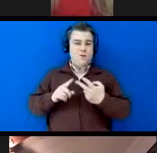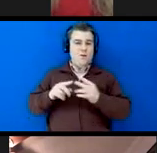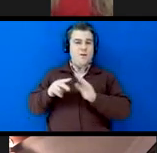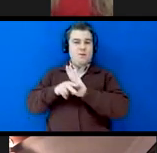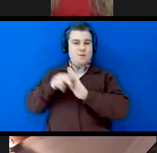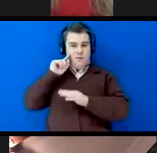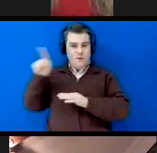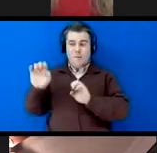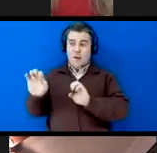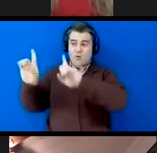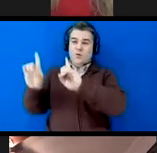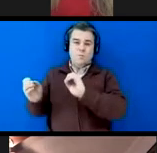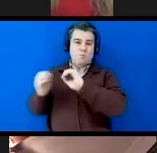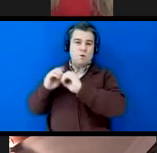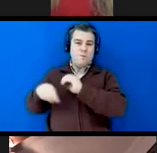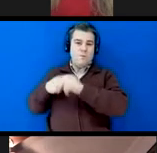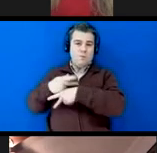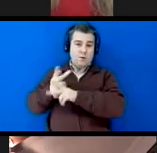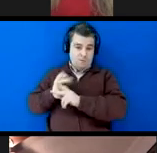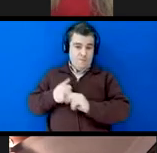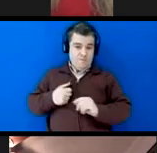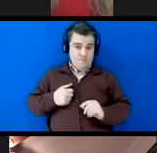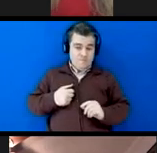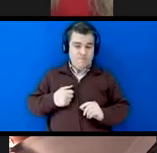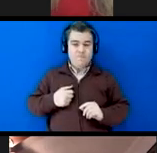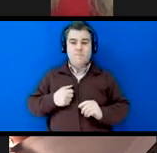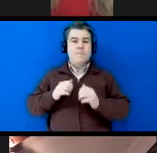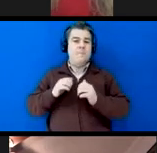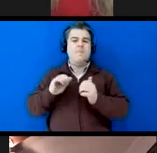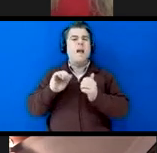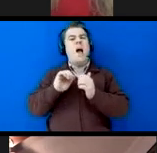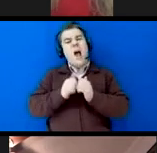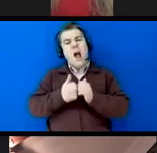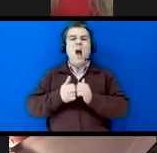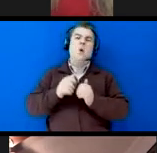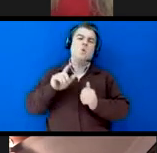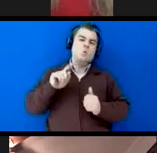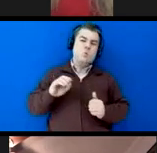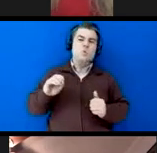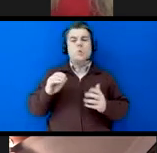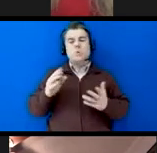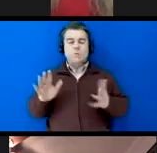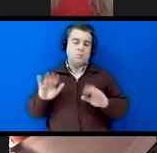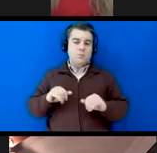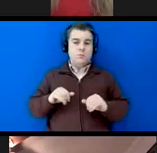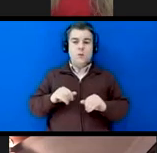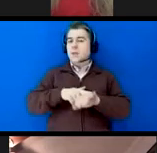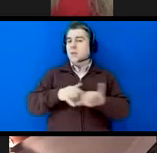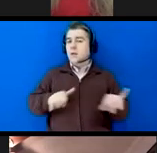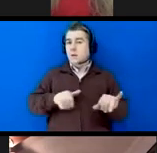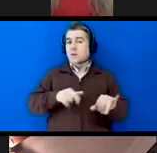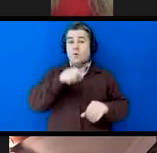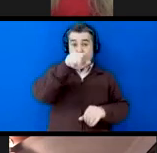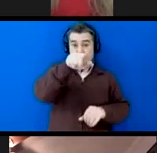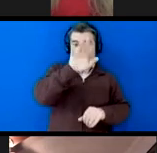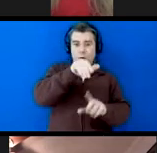them even more about the product, okay? How to, if you will, as you can see. Simultaneously, you're going to be alerted by the